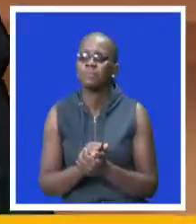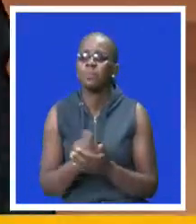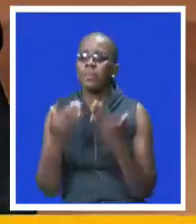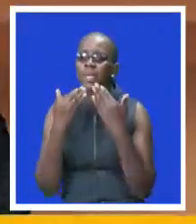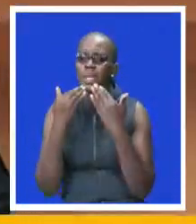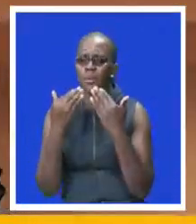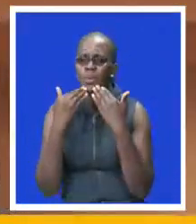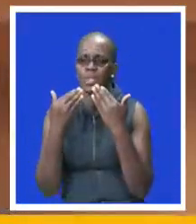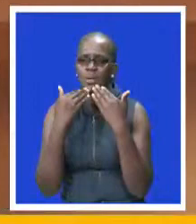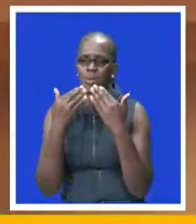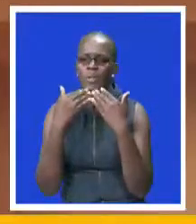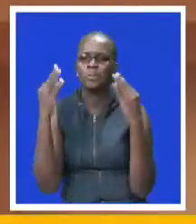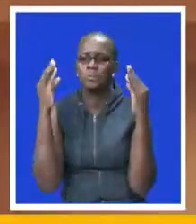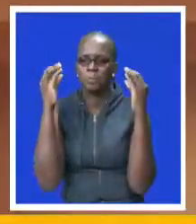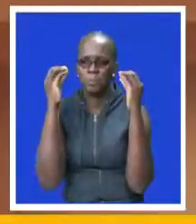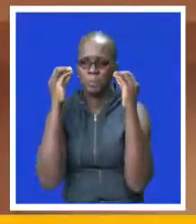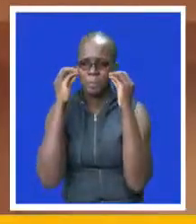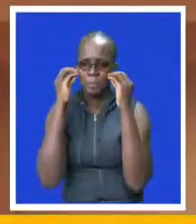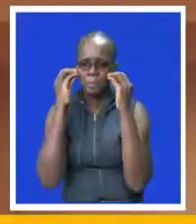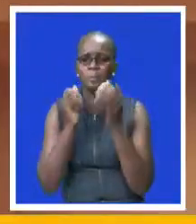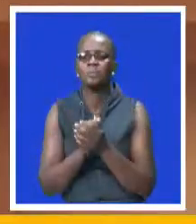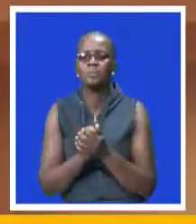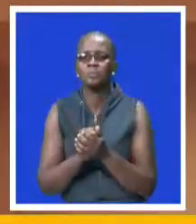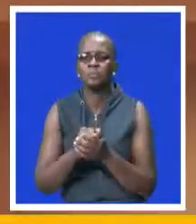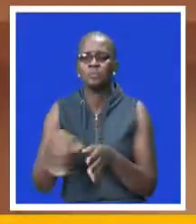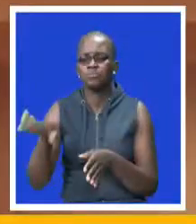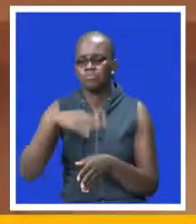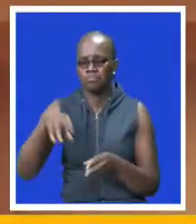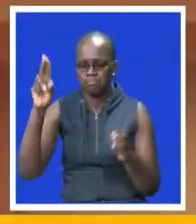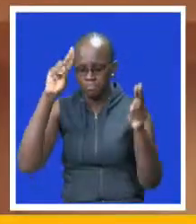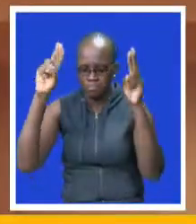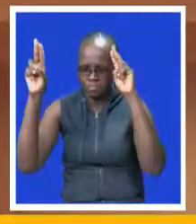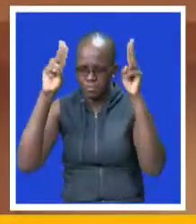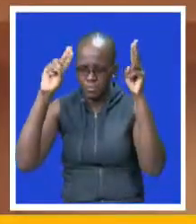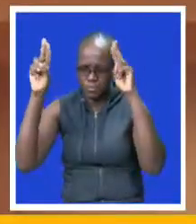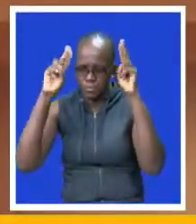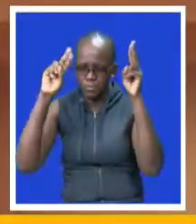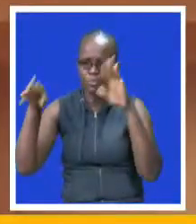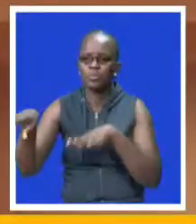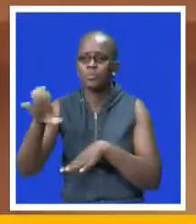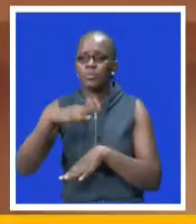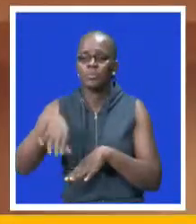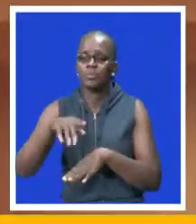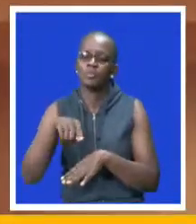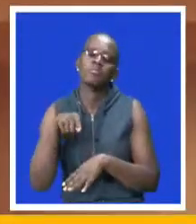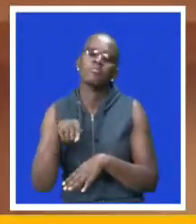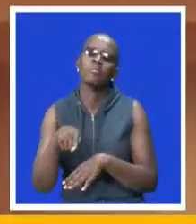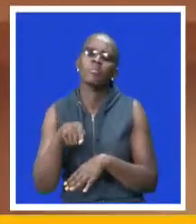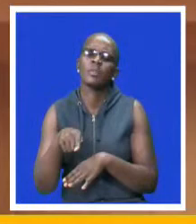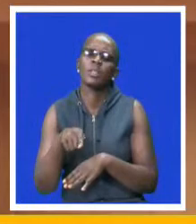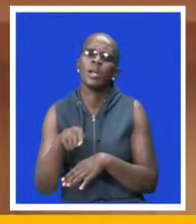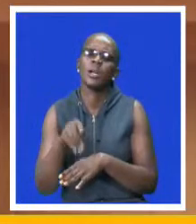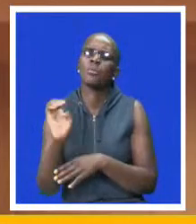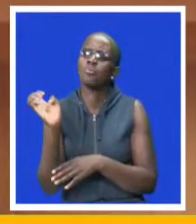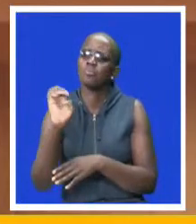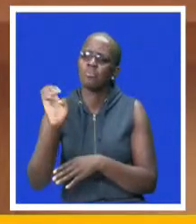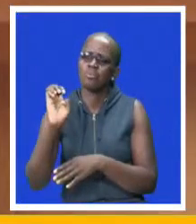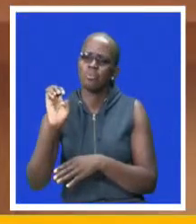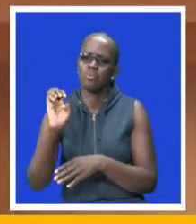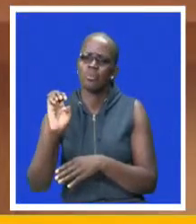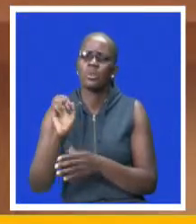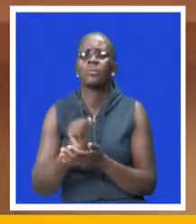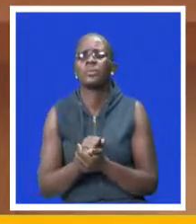much, Nogwazi. Good day to the viewer at home, dear Form 4s. This is English language. We